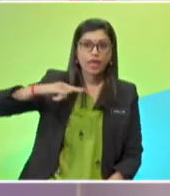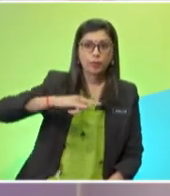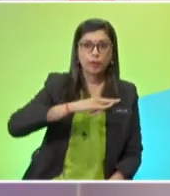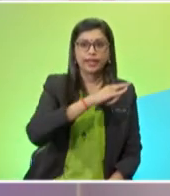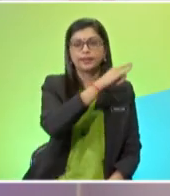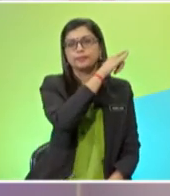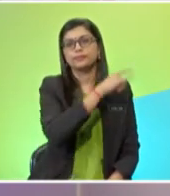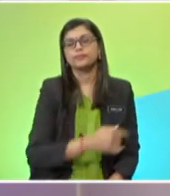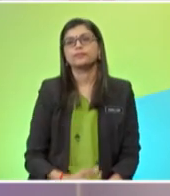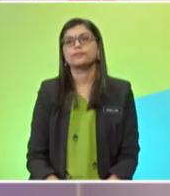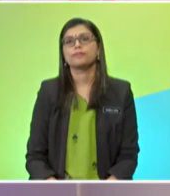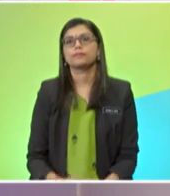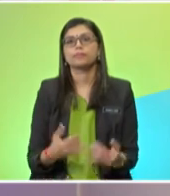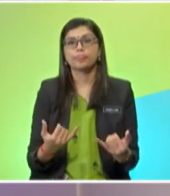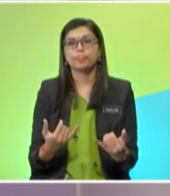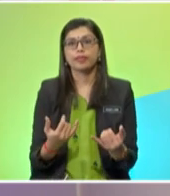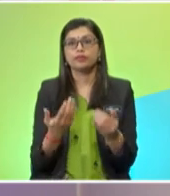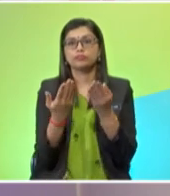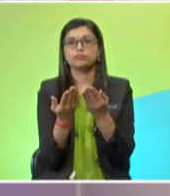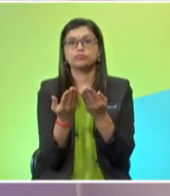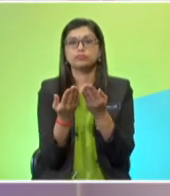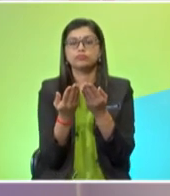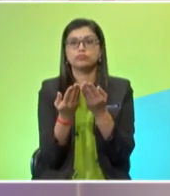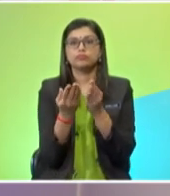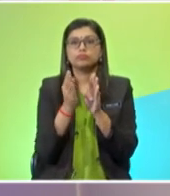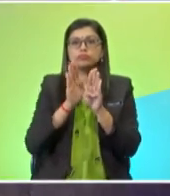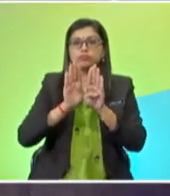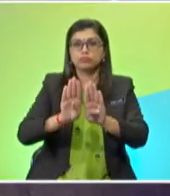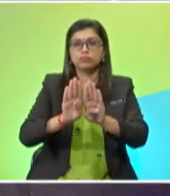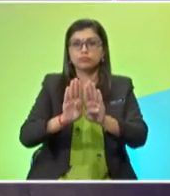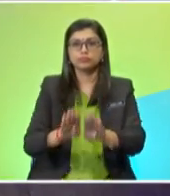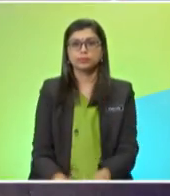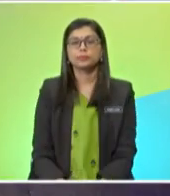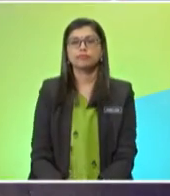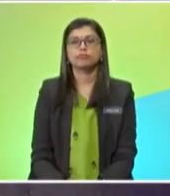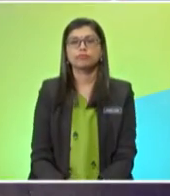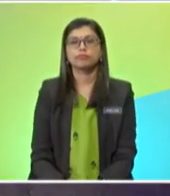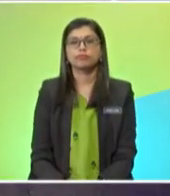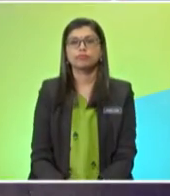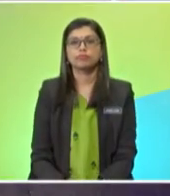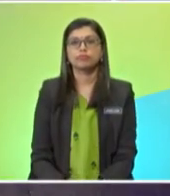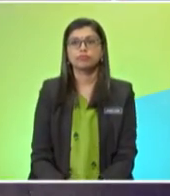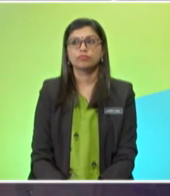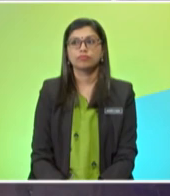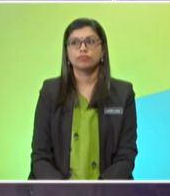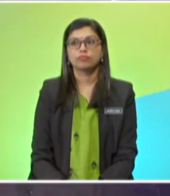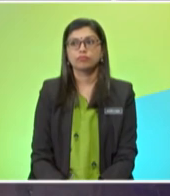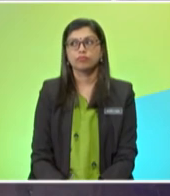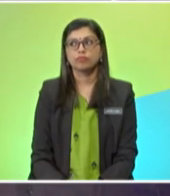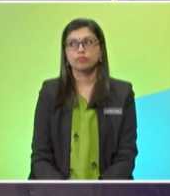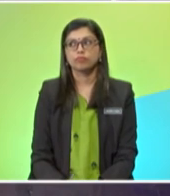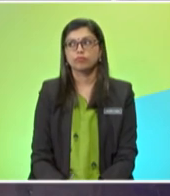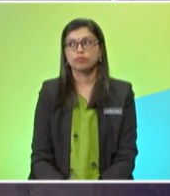now, I'm going to turn the picture over. And Hanif, you have to try and guess. Okay. Okay, do I need to close my